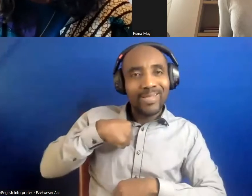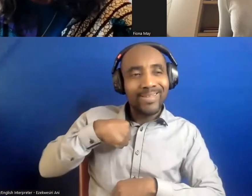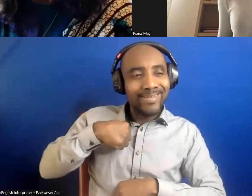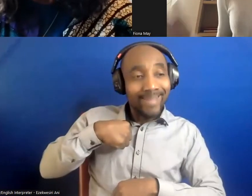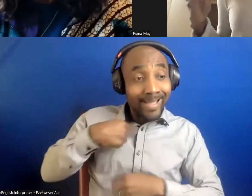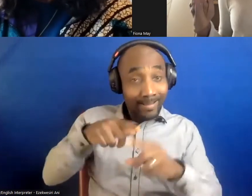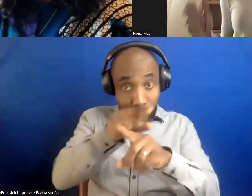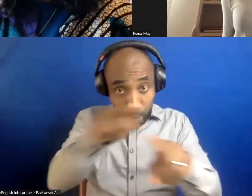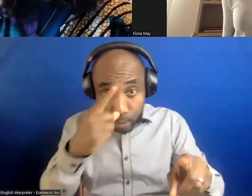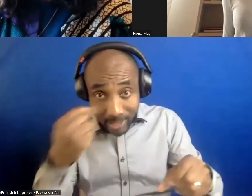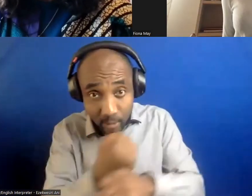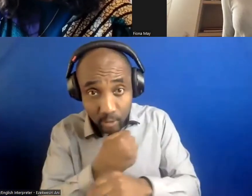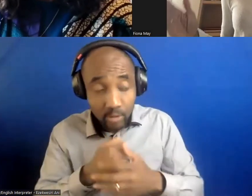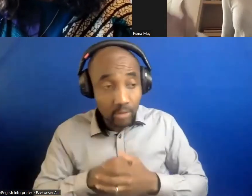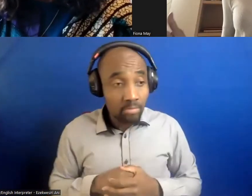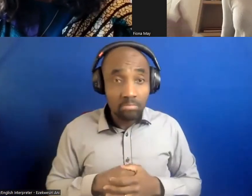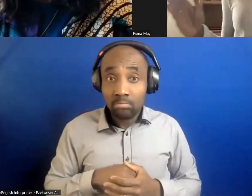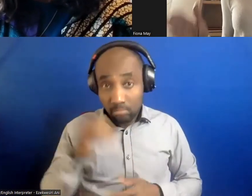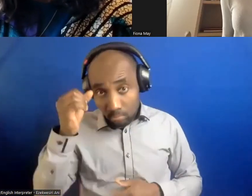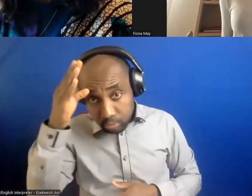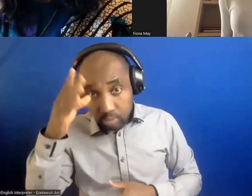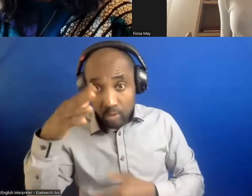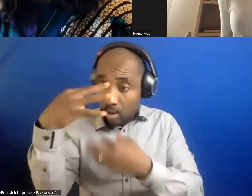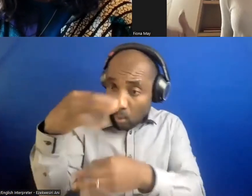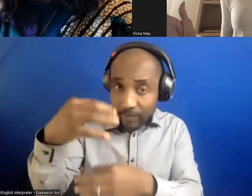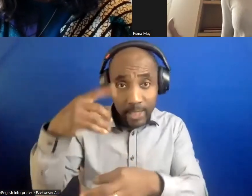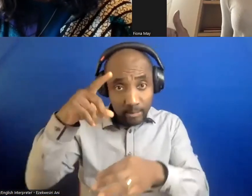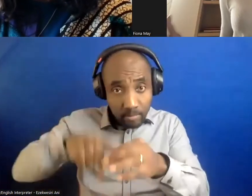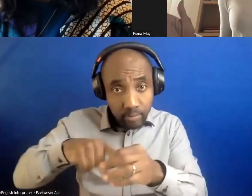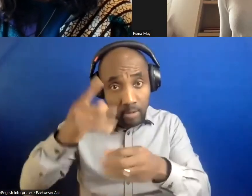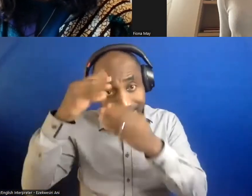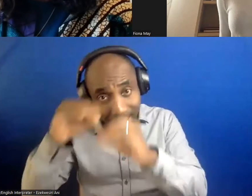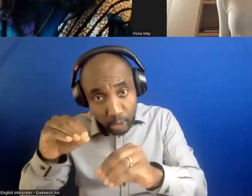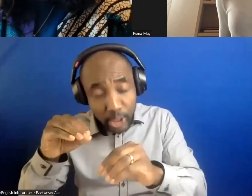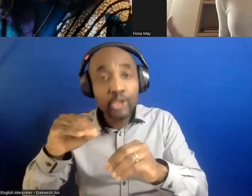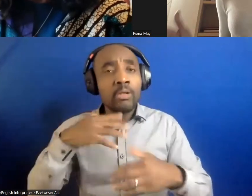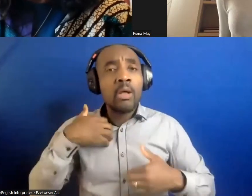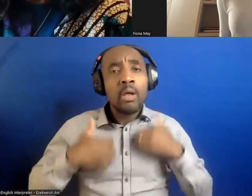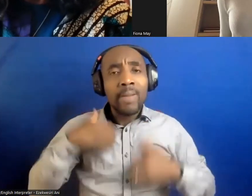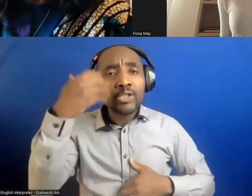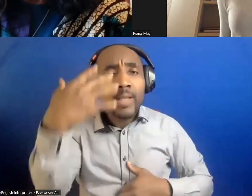capable of doing it, if you're educated, if you've got qualifications, and if you've got the passion